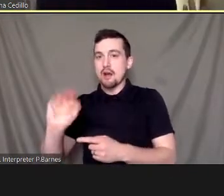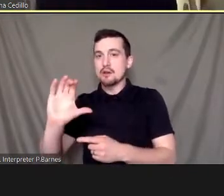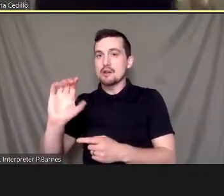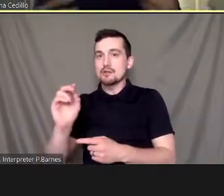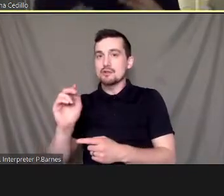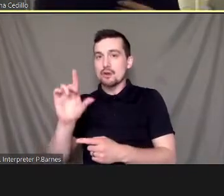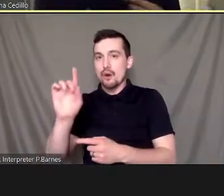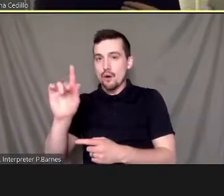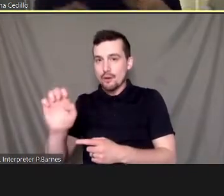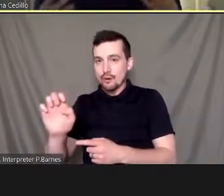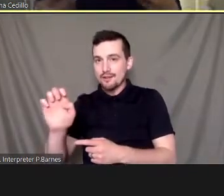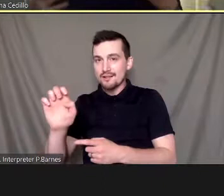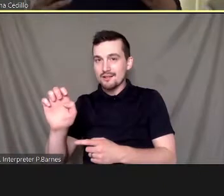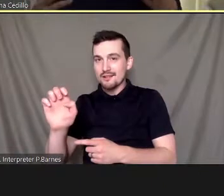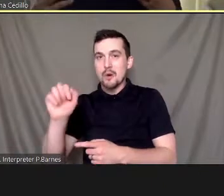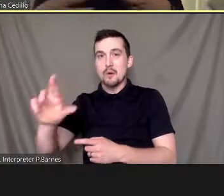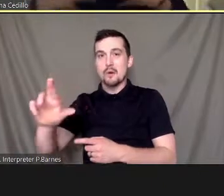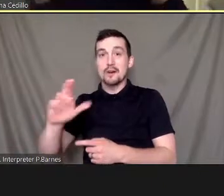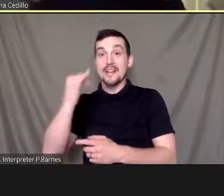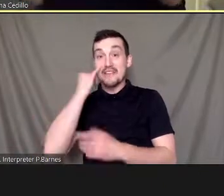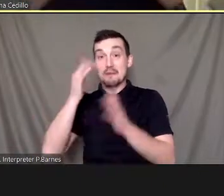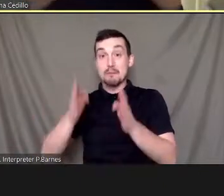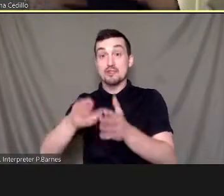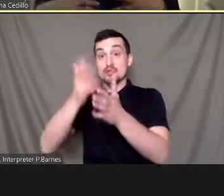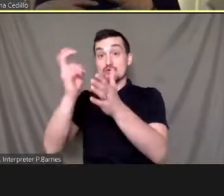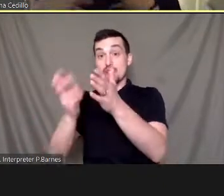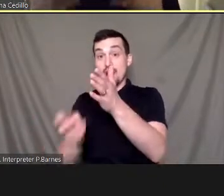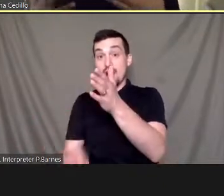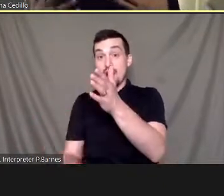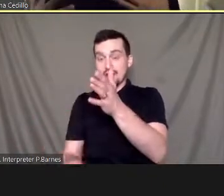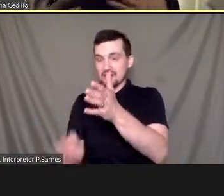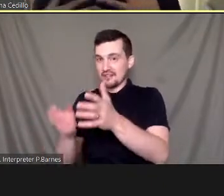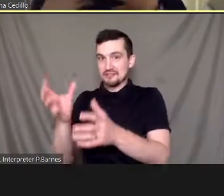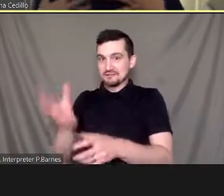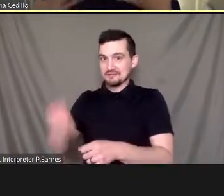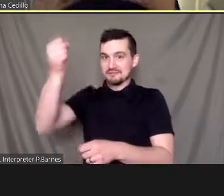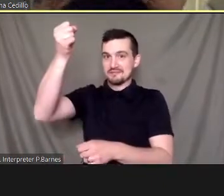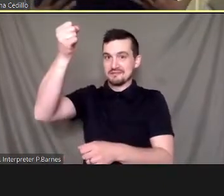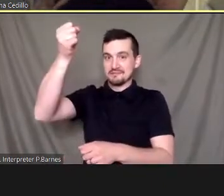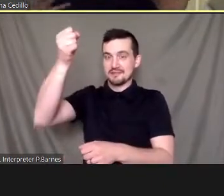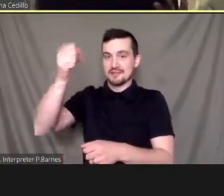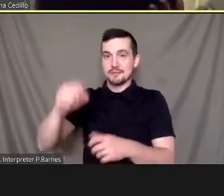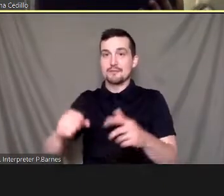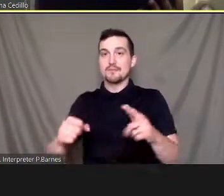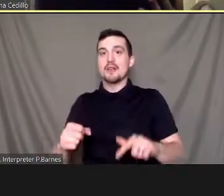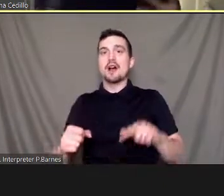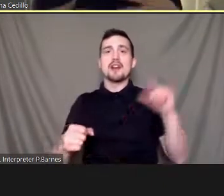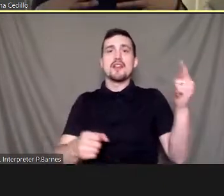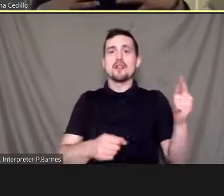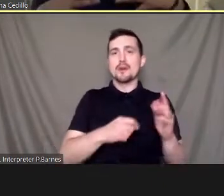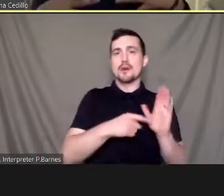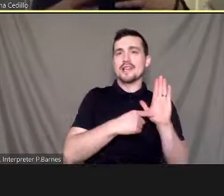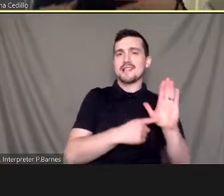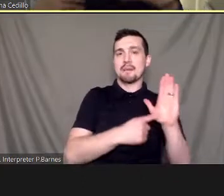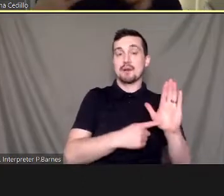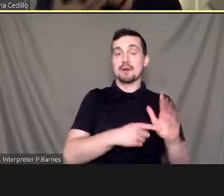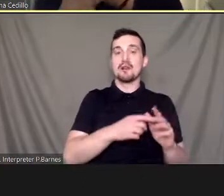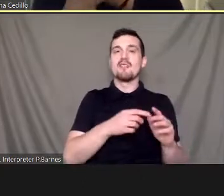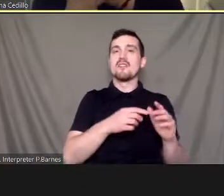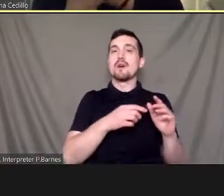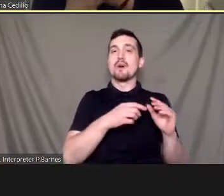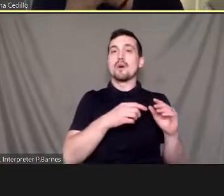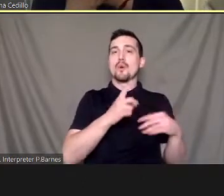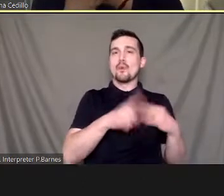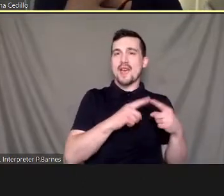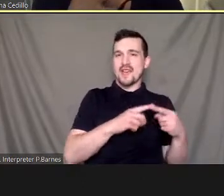undrown. So in other words, really talking about that experience of I cannot speak. And it's